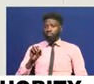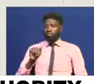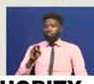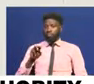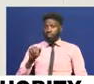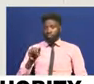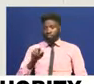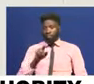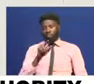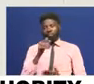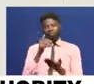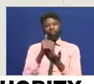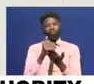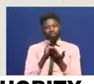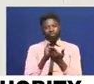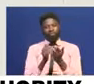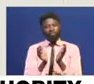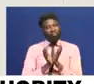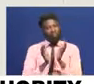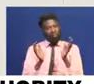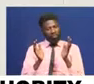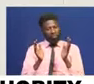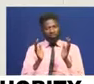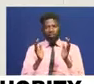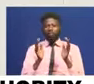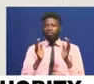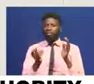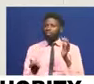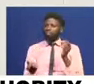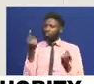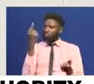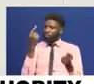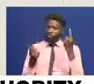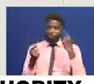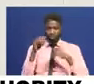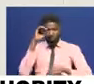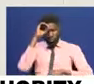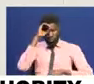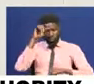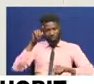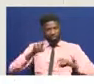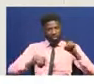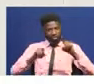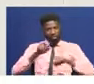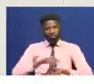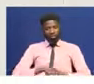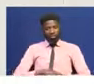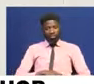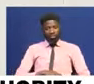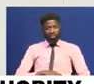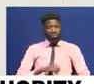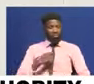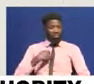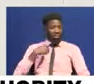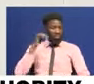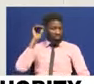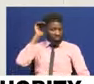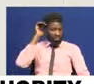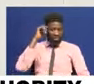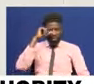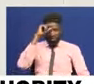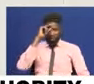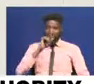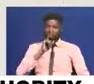with the public. Where are we? I mean, I heard the other day, you know, the government say that it has not been dropped. It is going to be reworked. It's going to